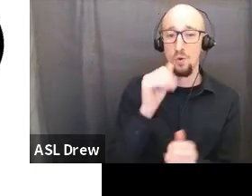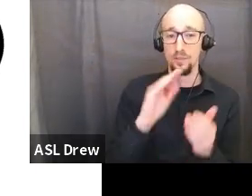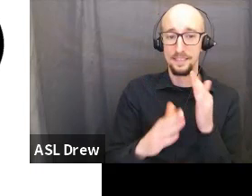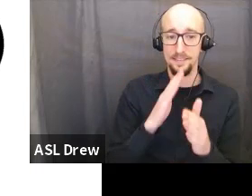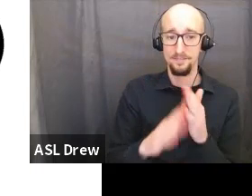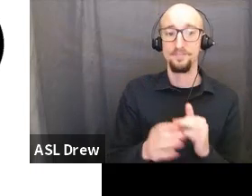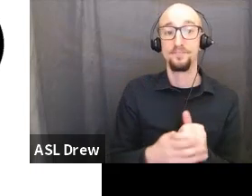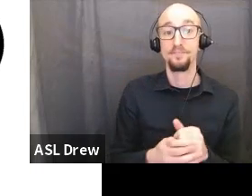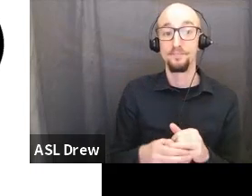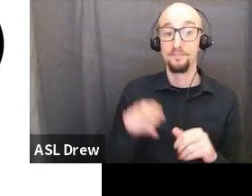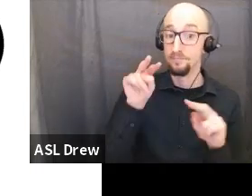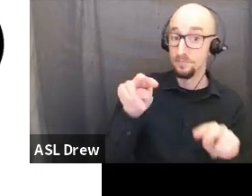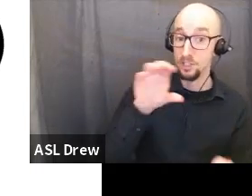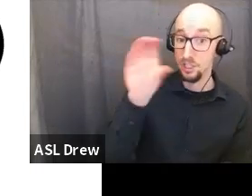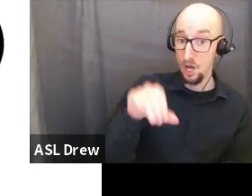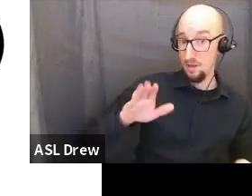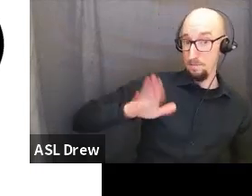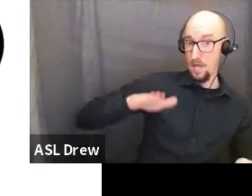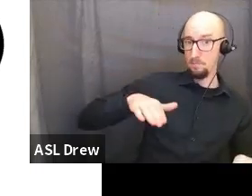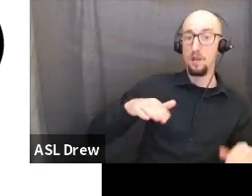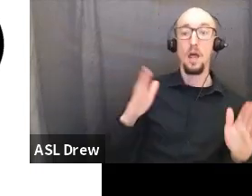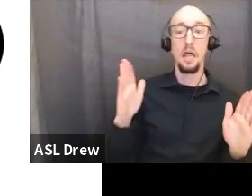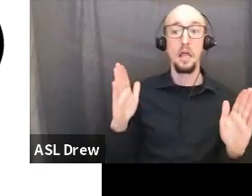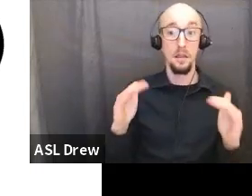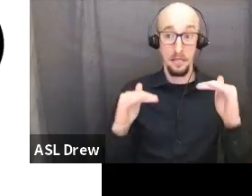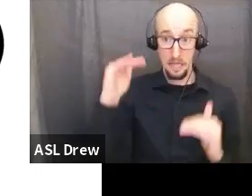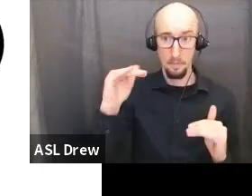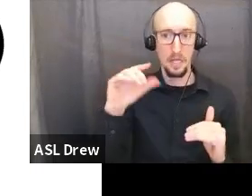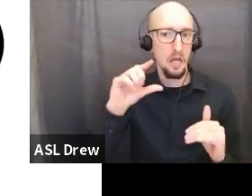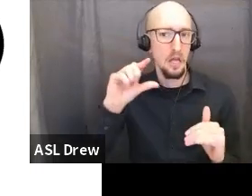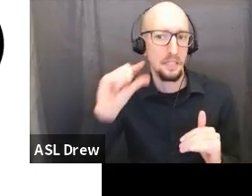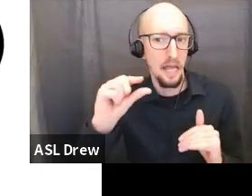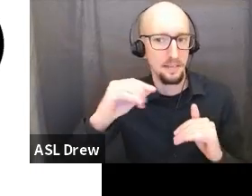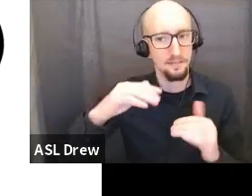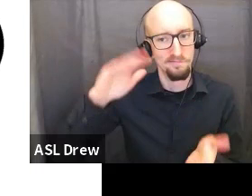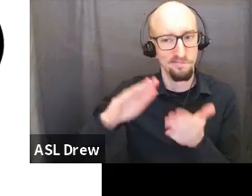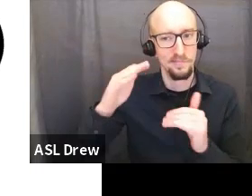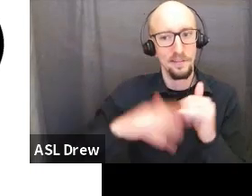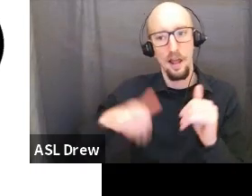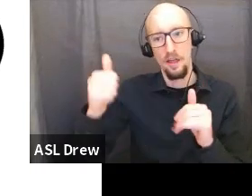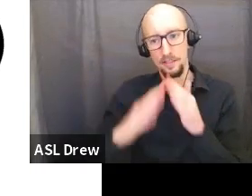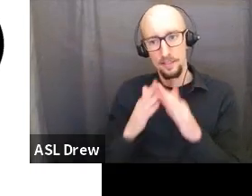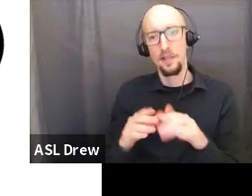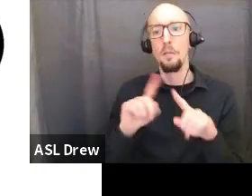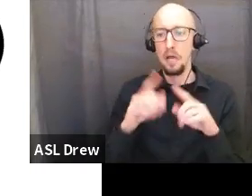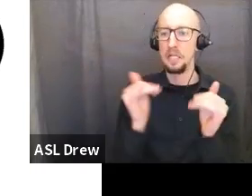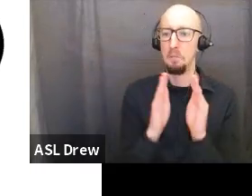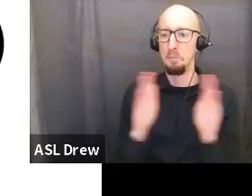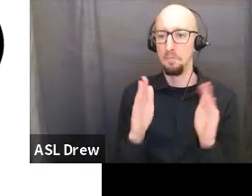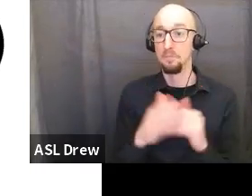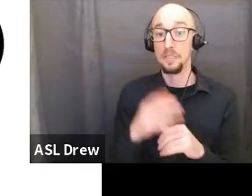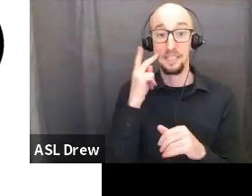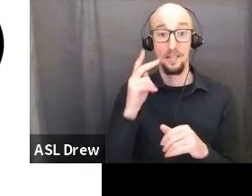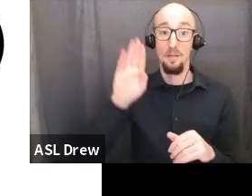In Chicago, the gap is smaller than in other cities. And you can see in Boston, it's